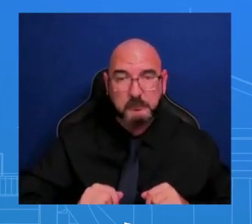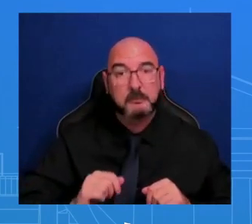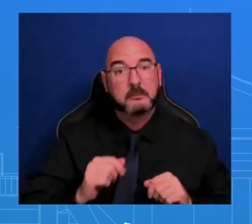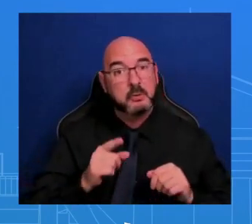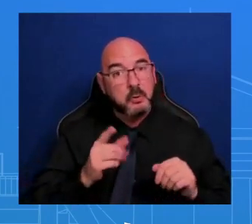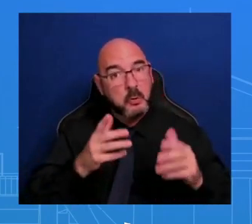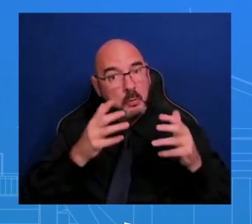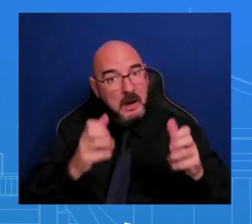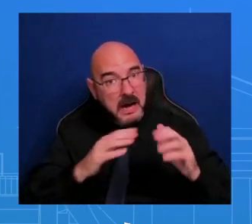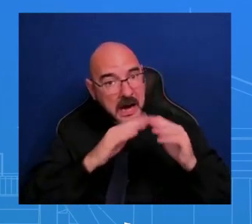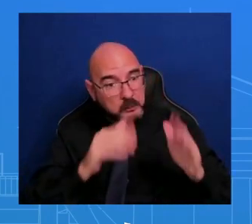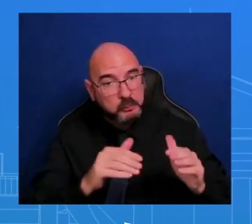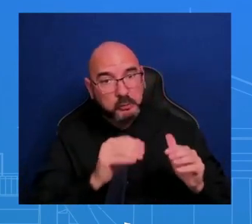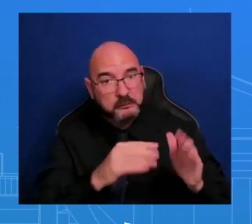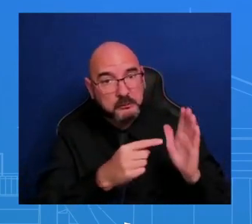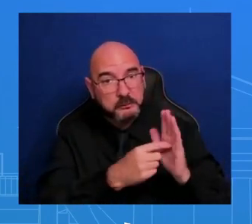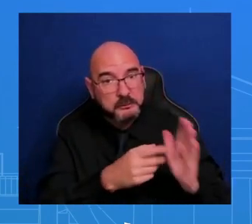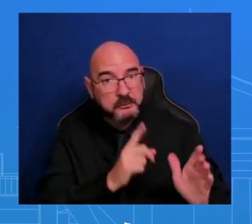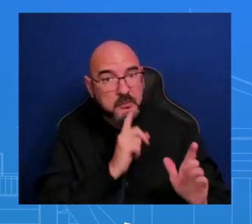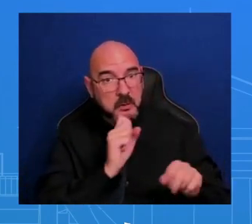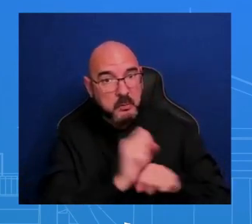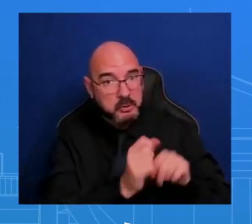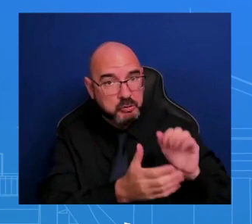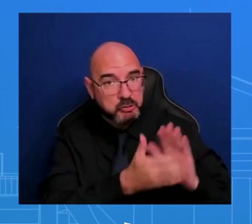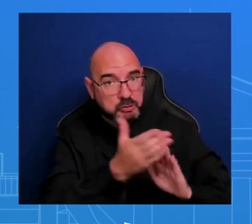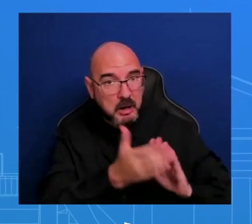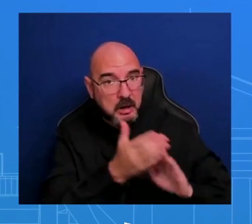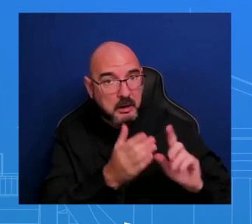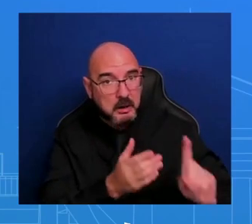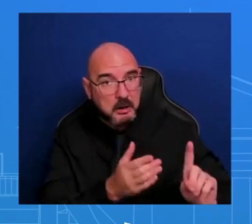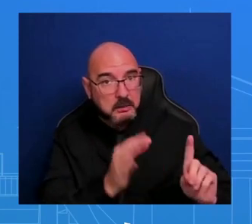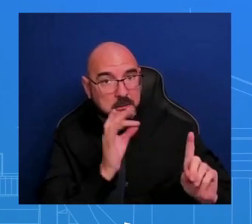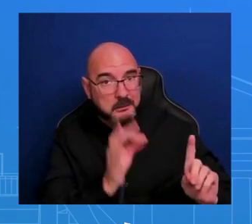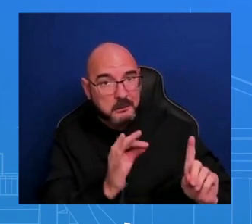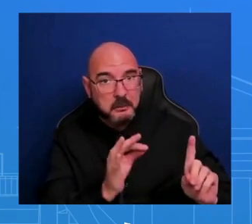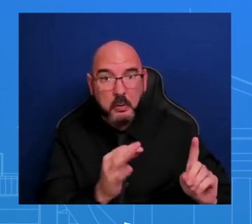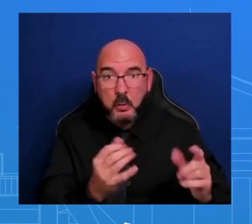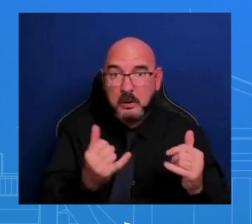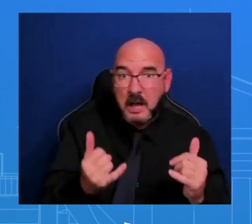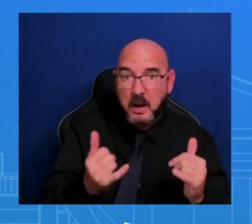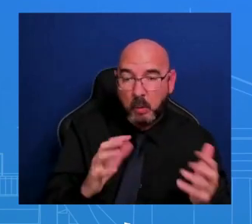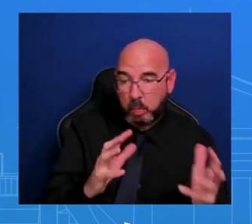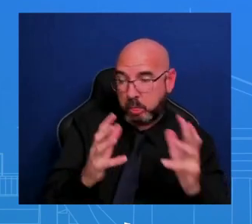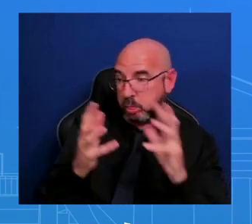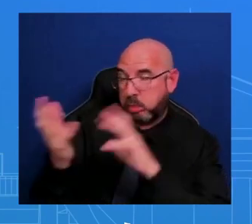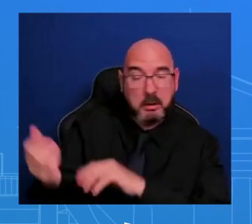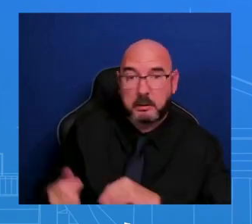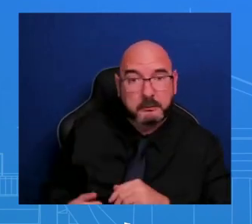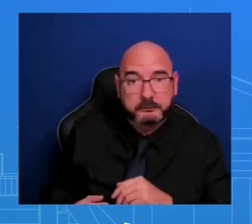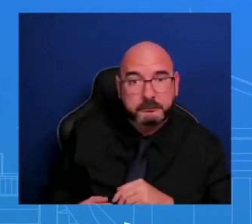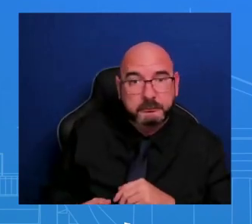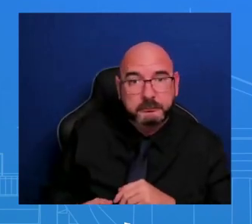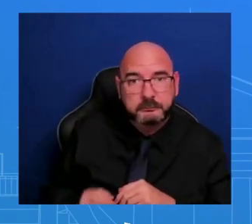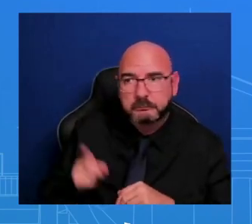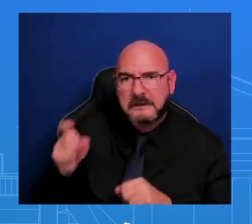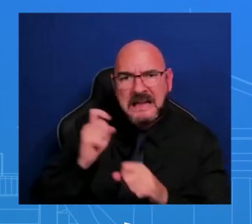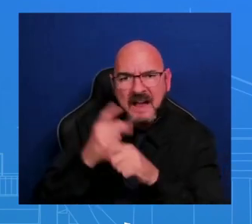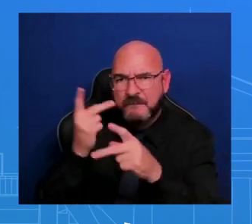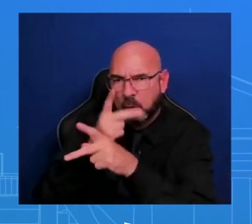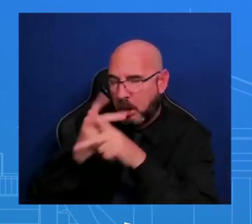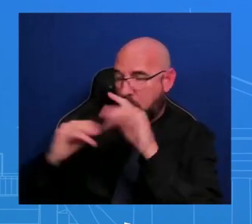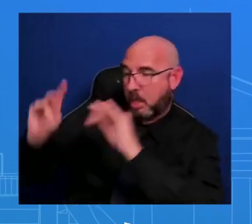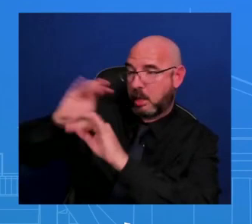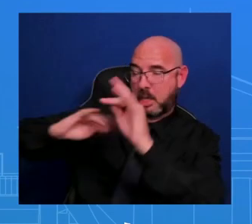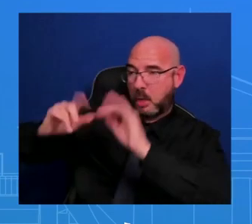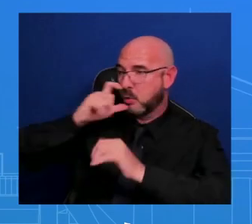cannot figure out who is going to lead, they meaning the House Republicans, who's going to be the leader of their conference, who's going to